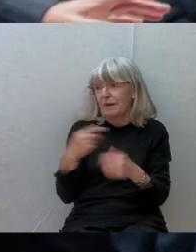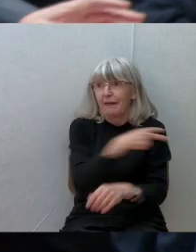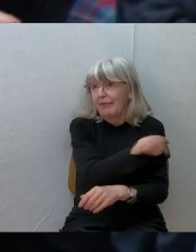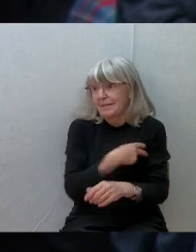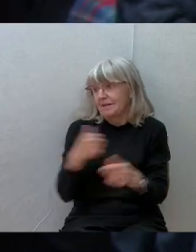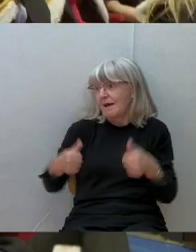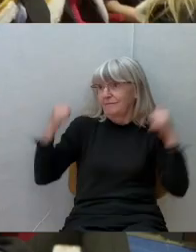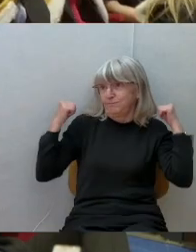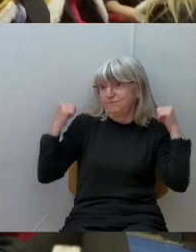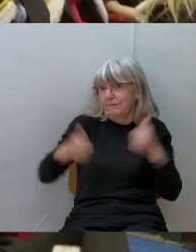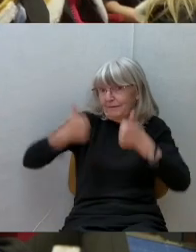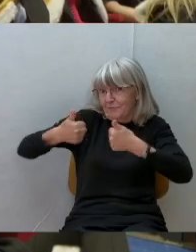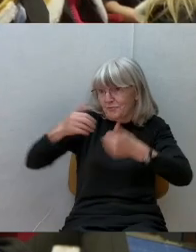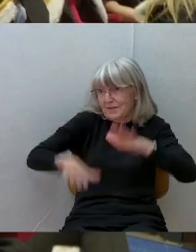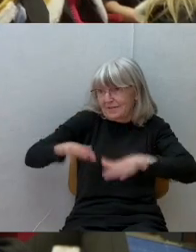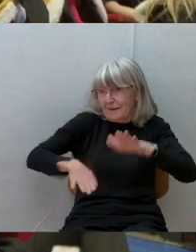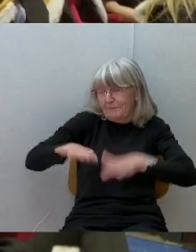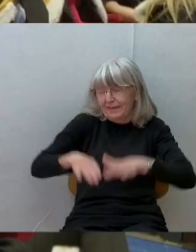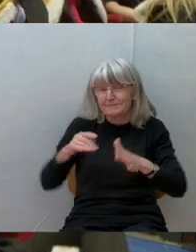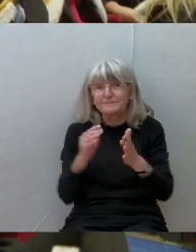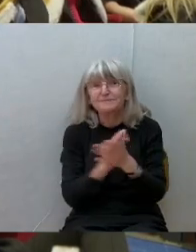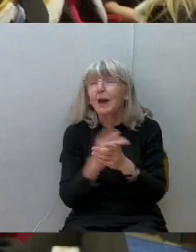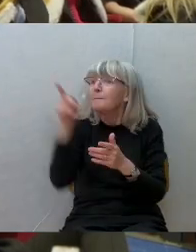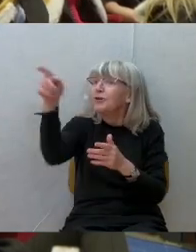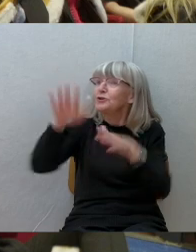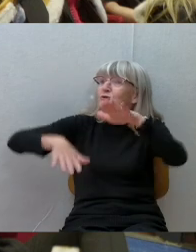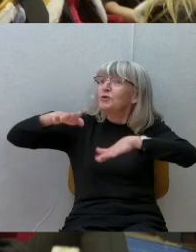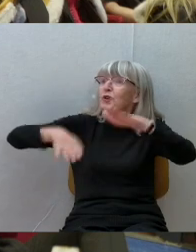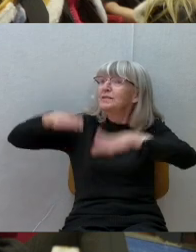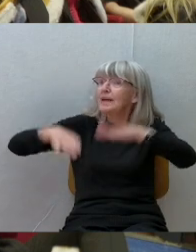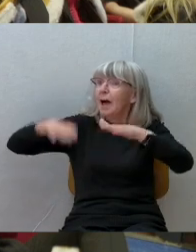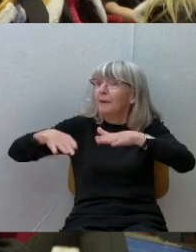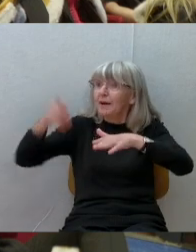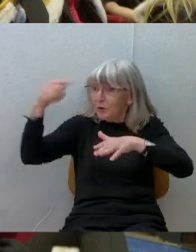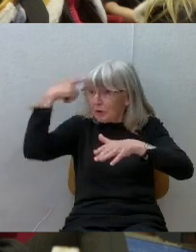can do better, as you stamp your feet and make noise, the balcony will not